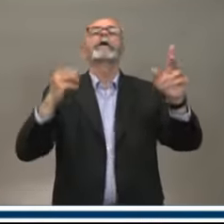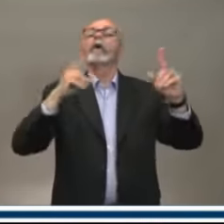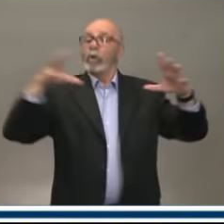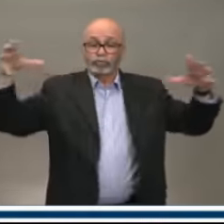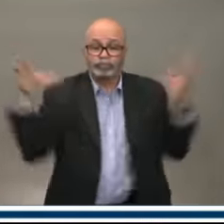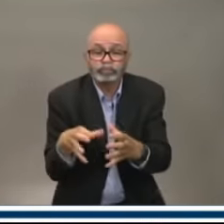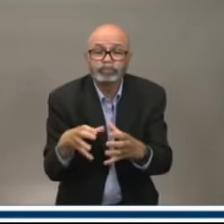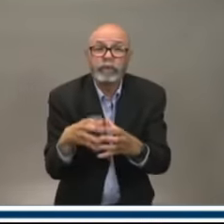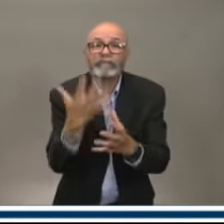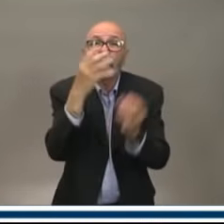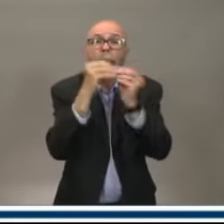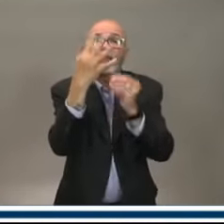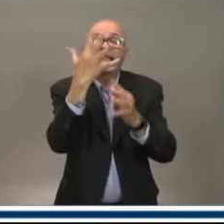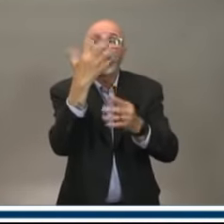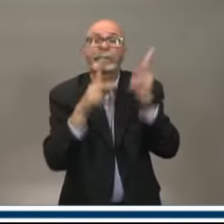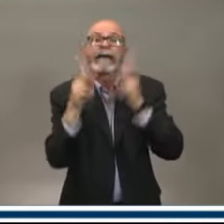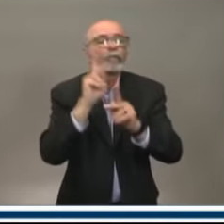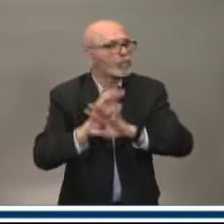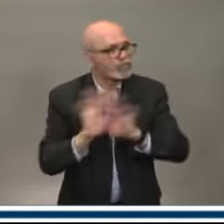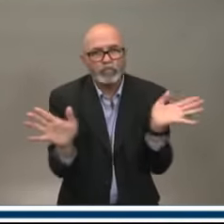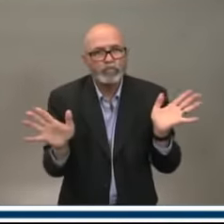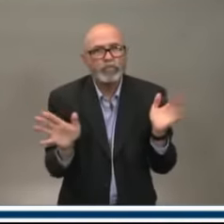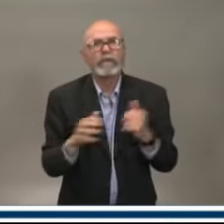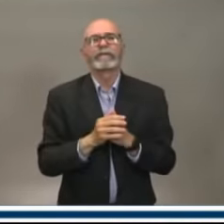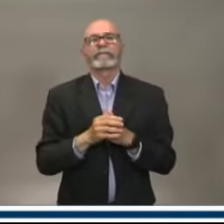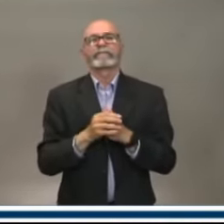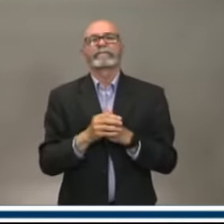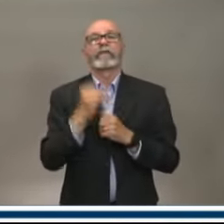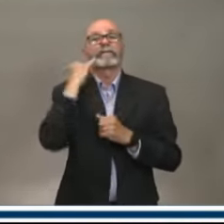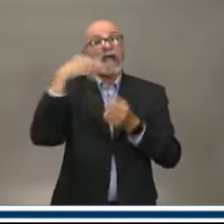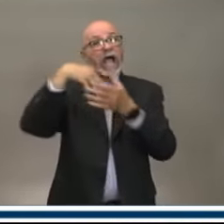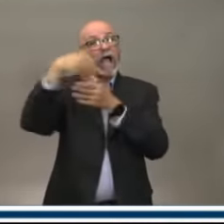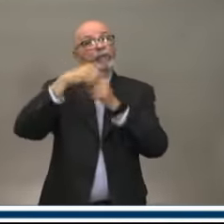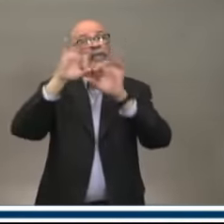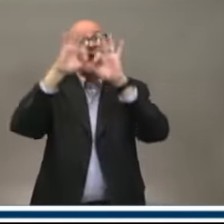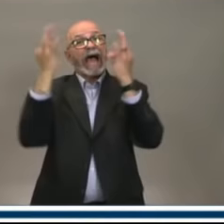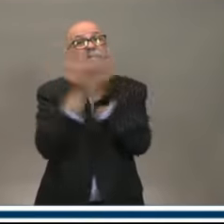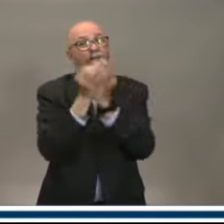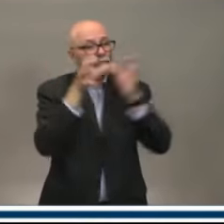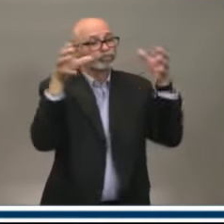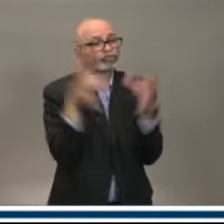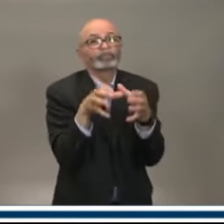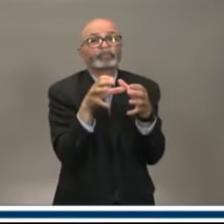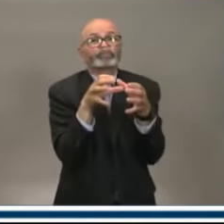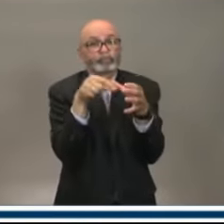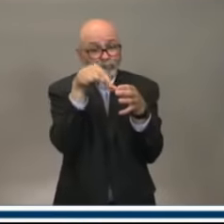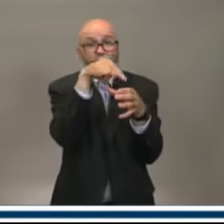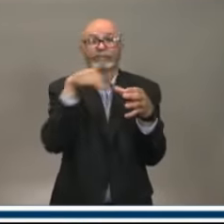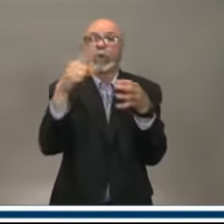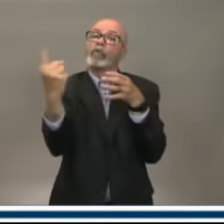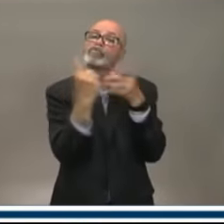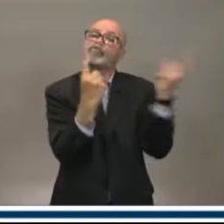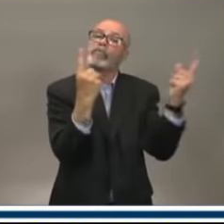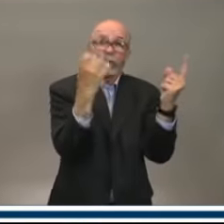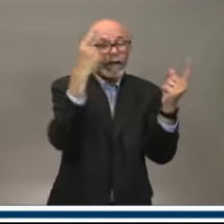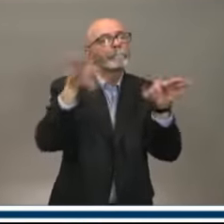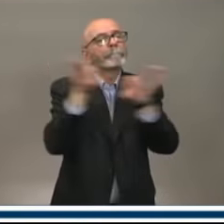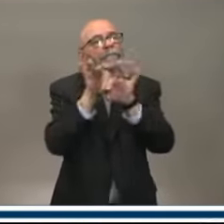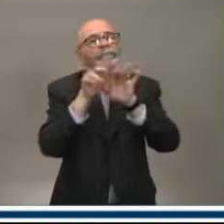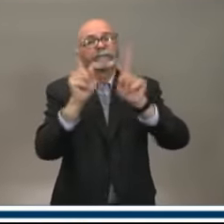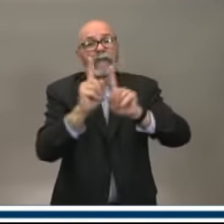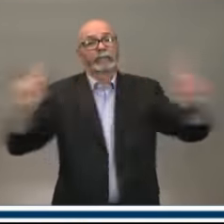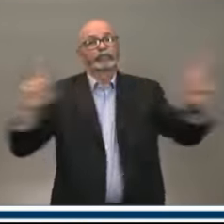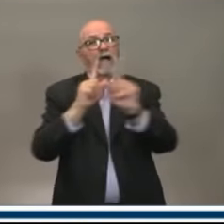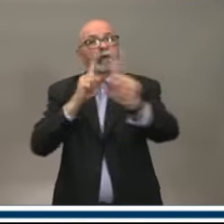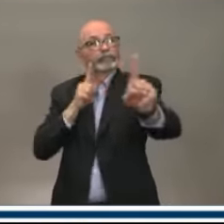to go outside with those who are in your household for everybody's collective health. But make sure that